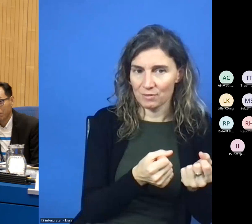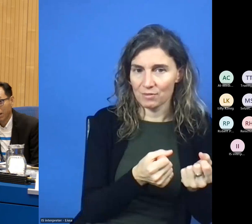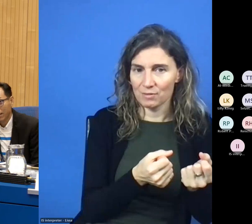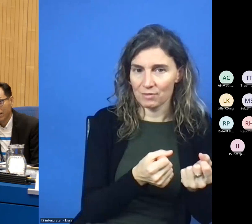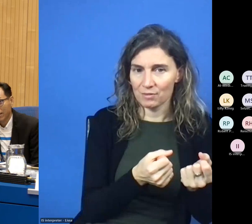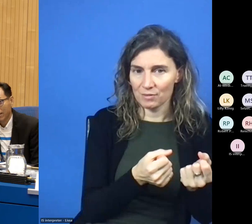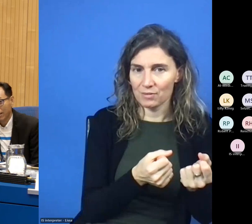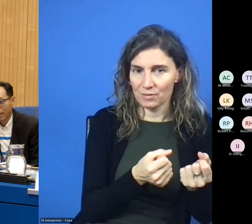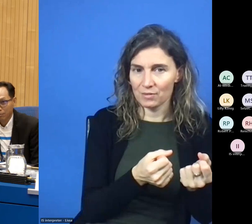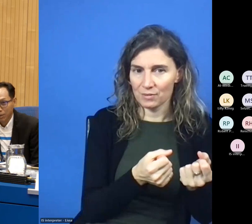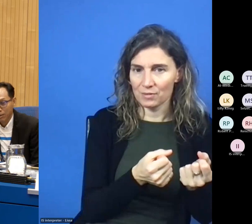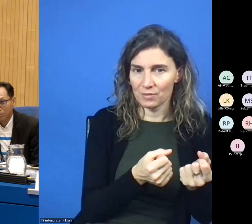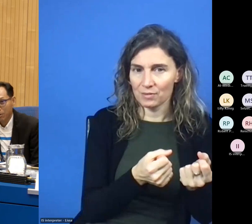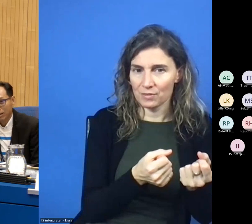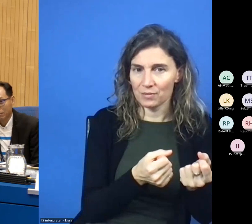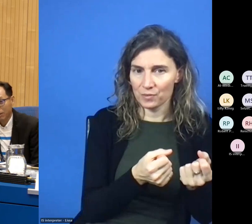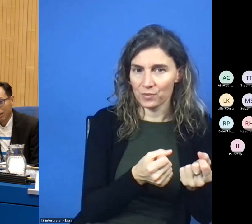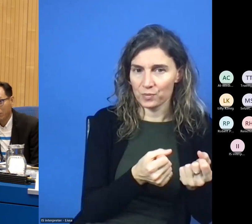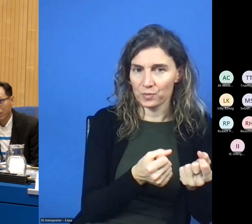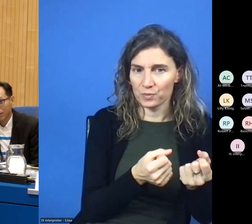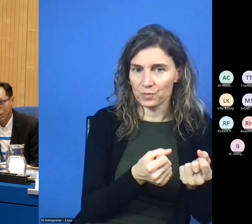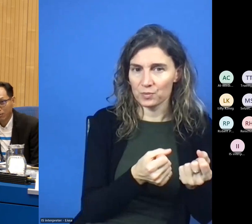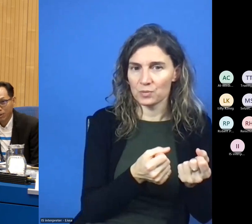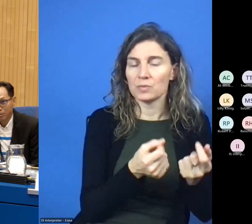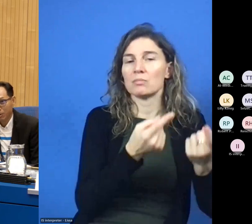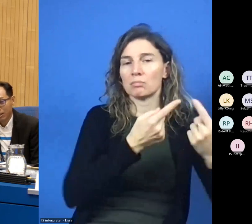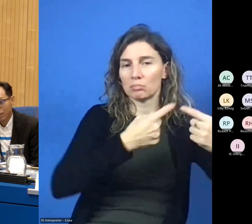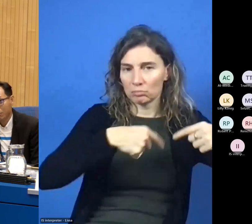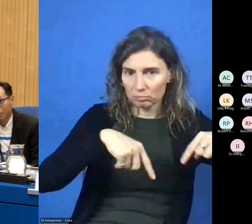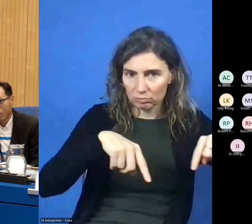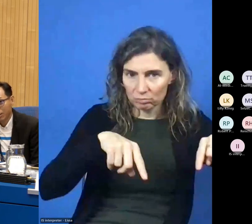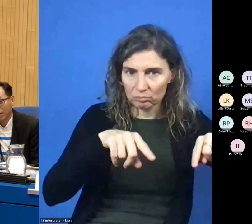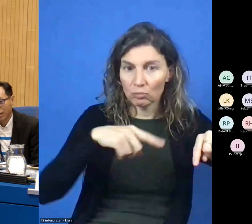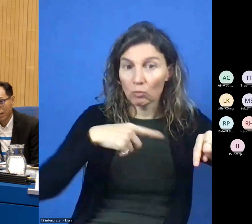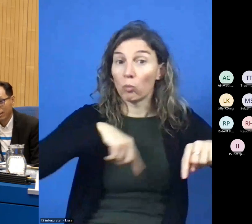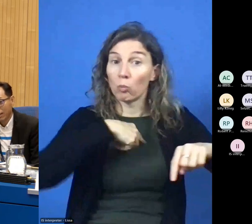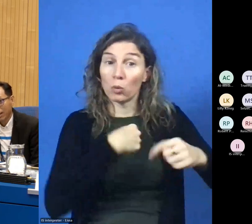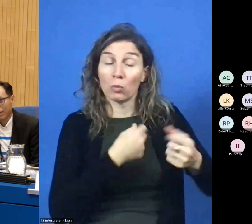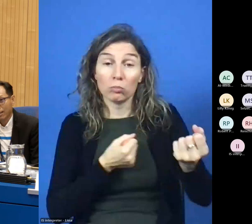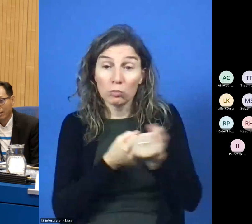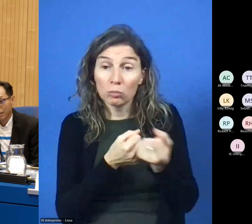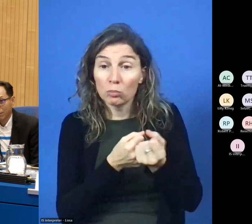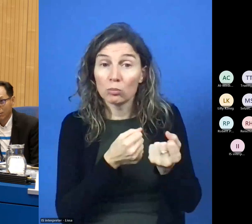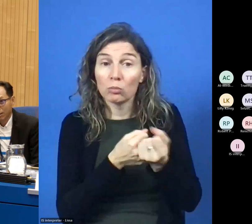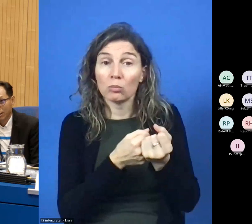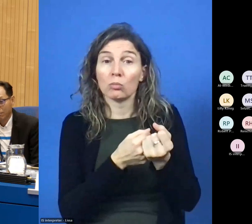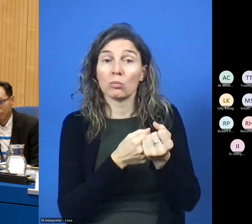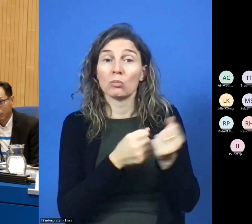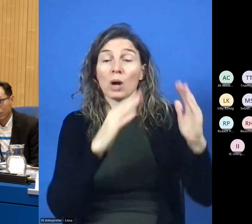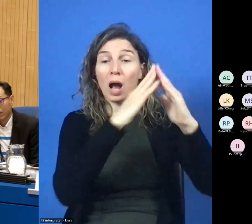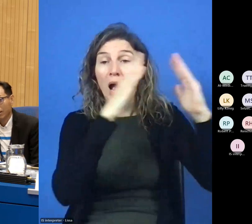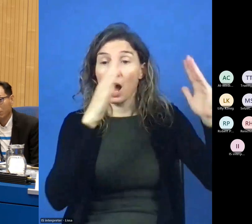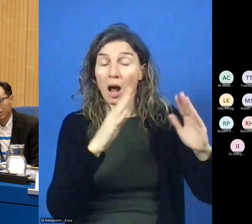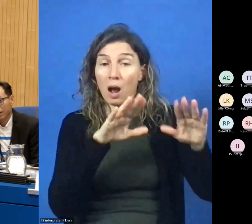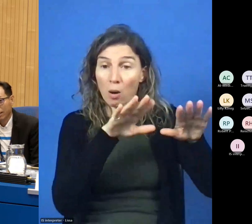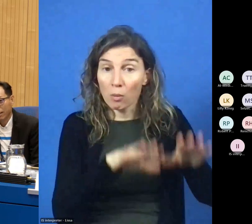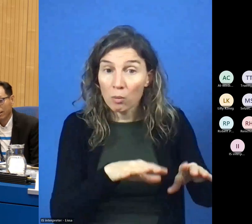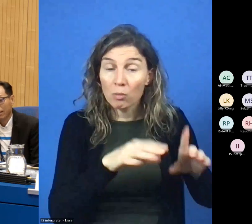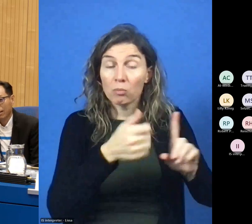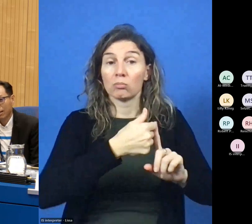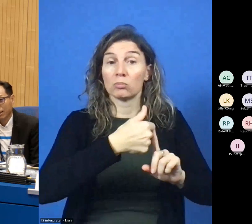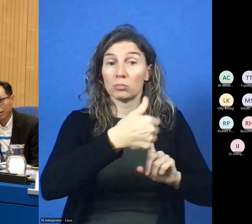province nearby, and we support them accommodation, we support them transportation, and at the last of the training, when they